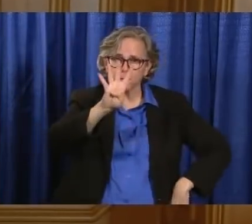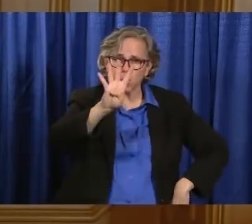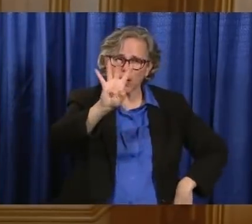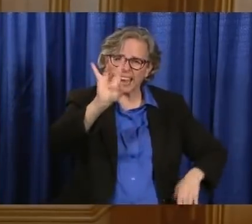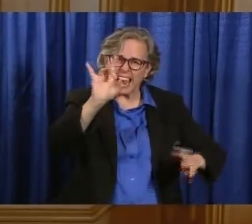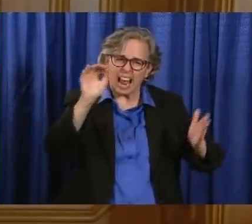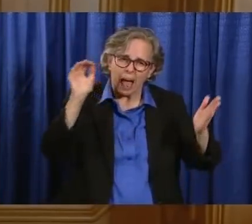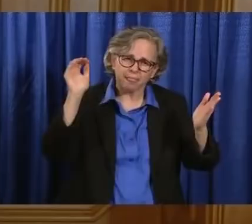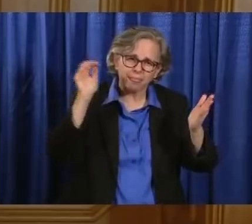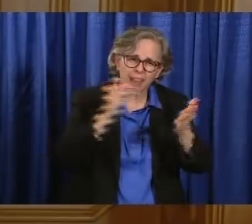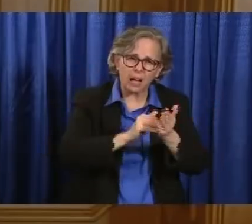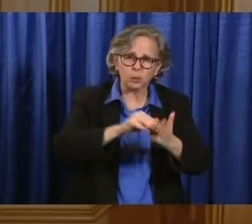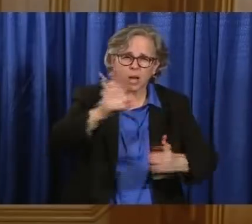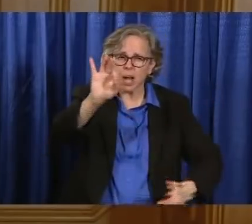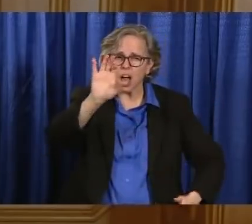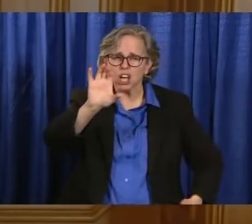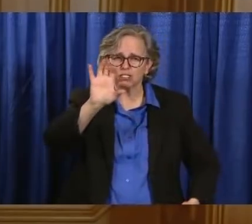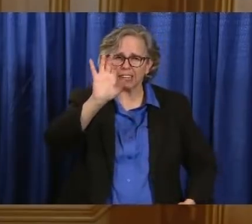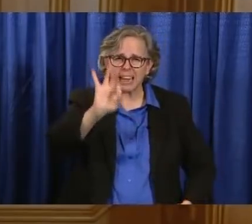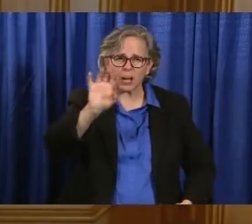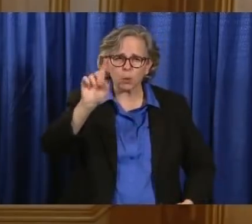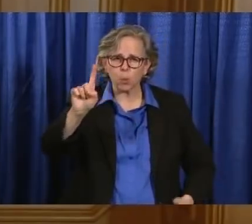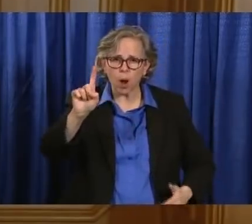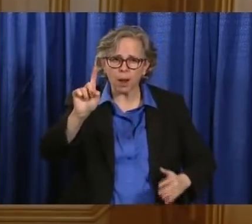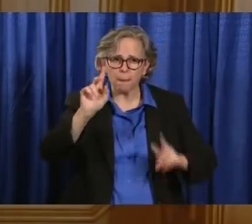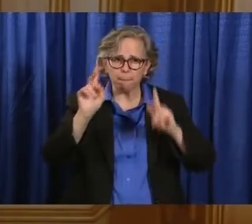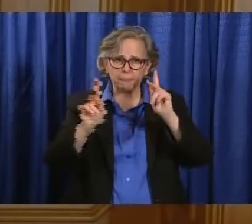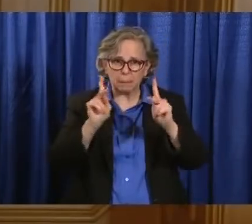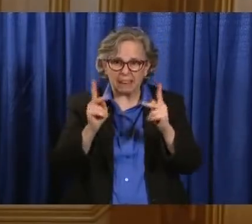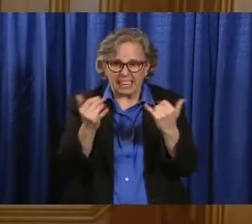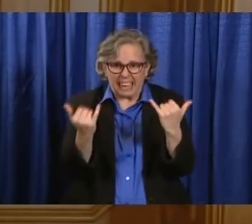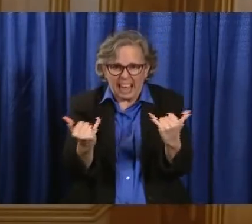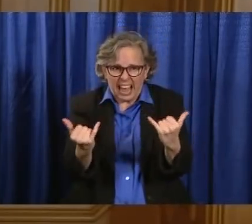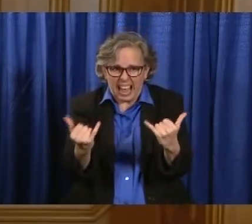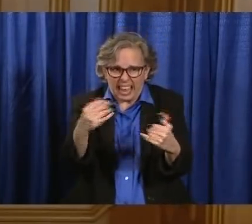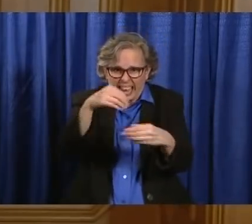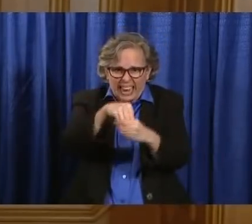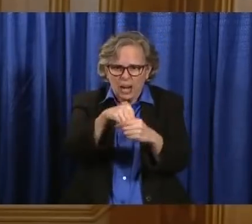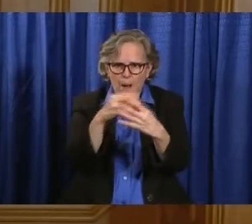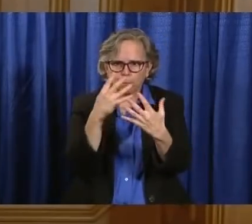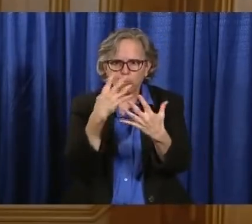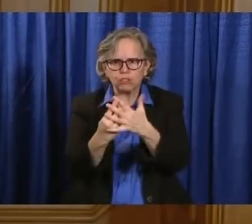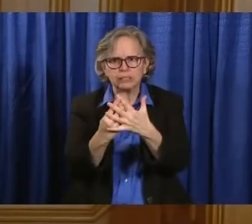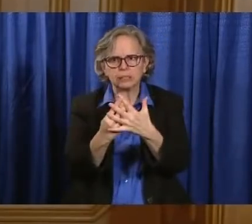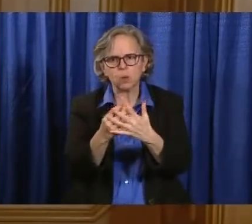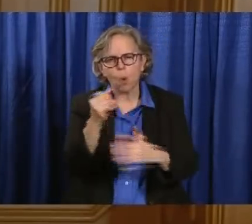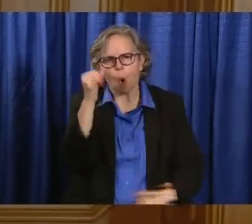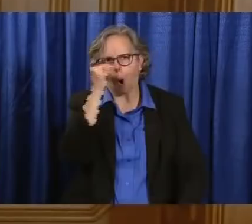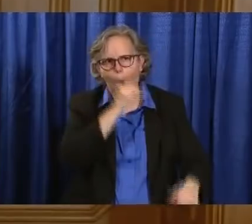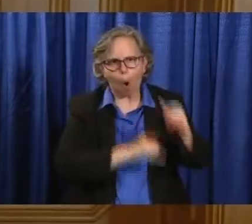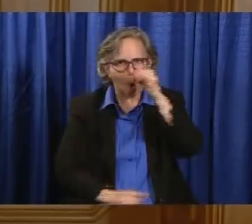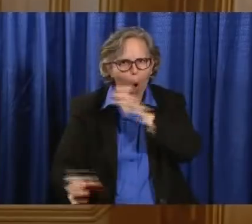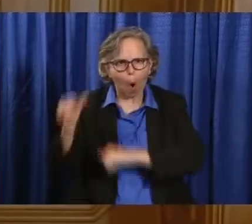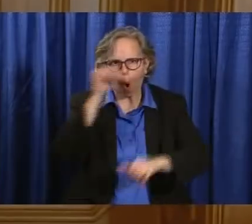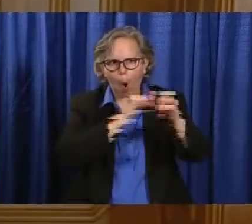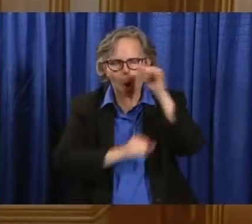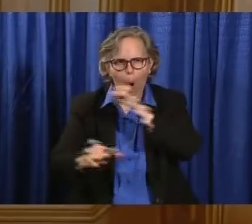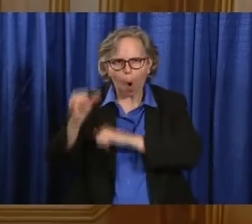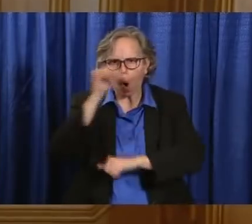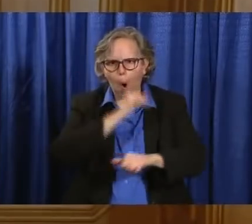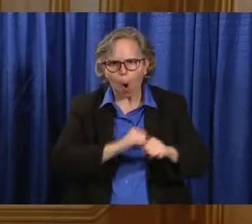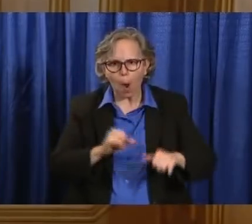48,991, so almost 49,000 prisoners. And so we've started to look